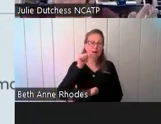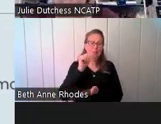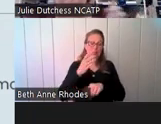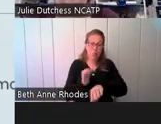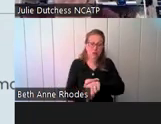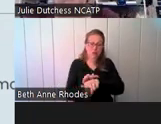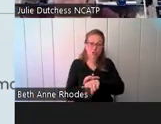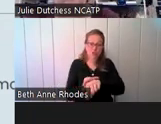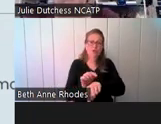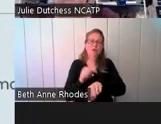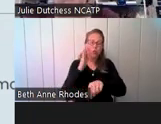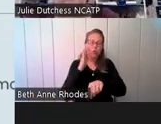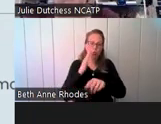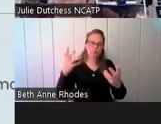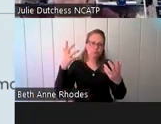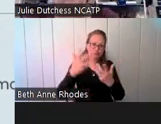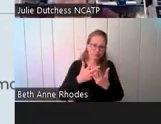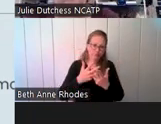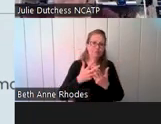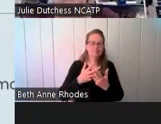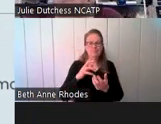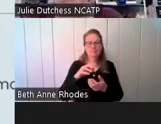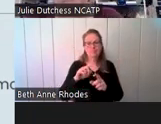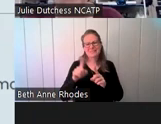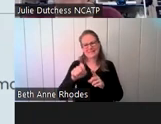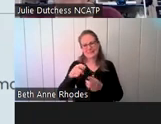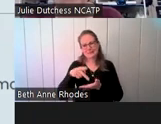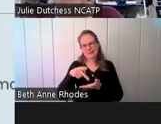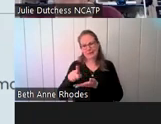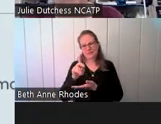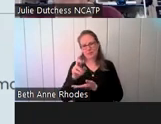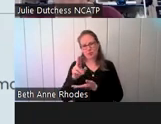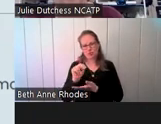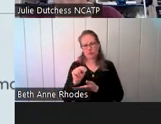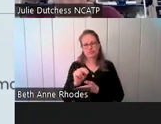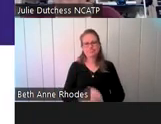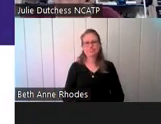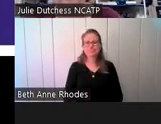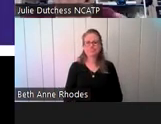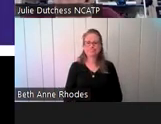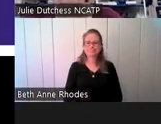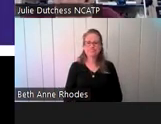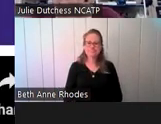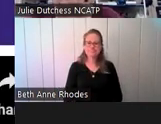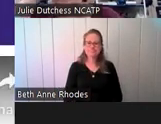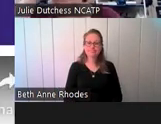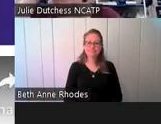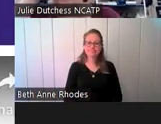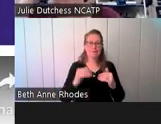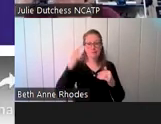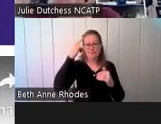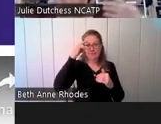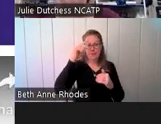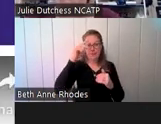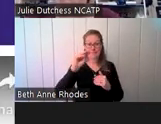nicely, but you would have to do the paid version of that. The next one is mind mapping. A lot of people